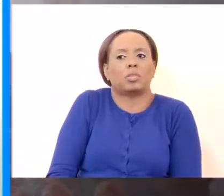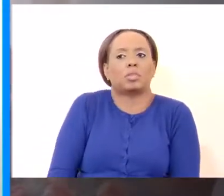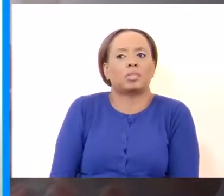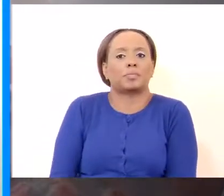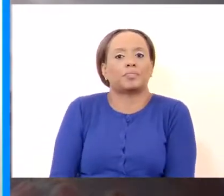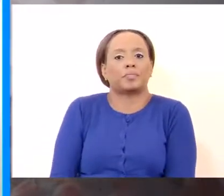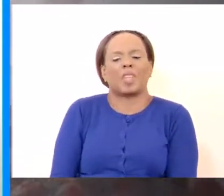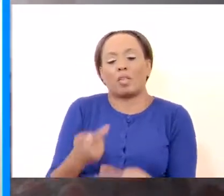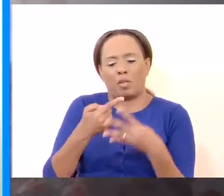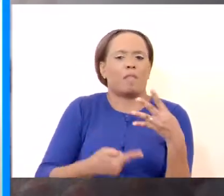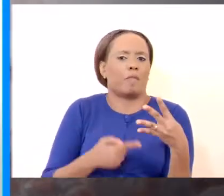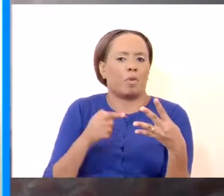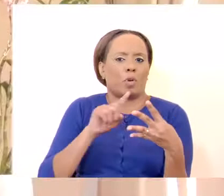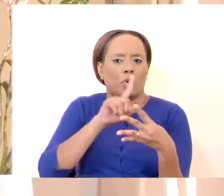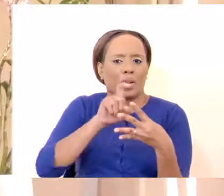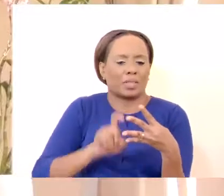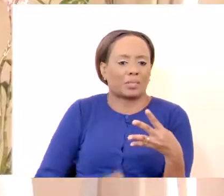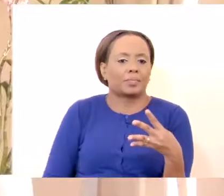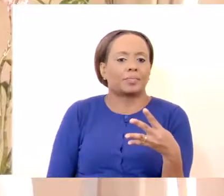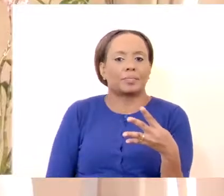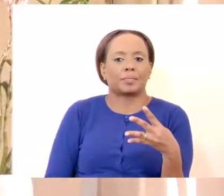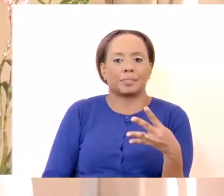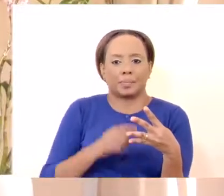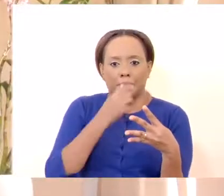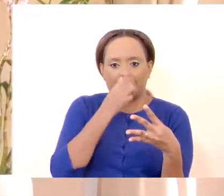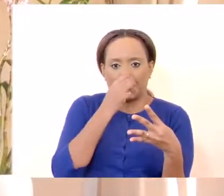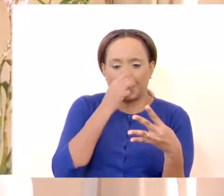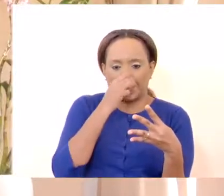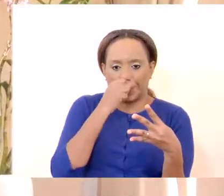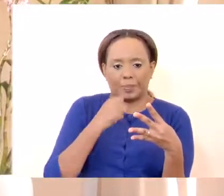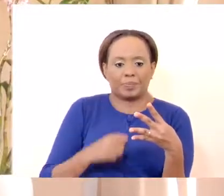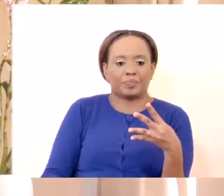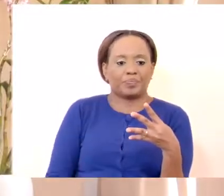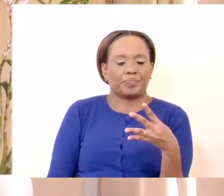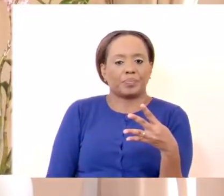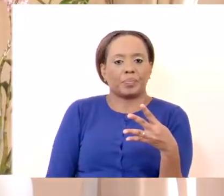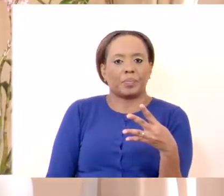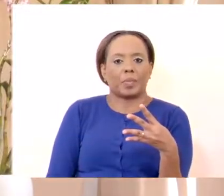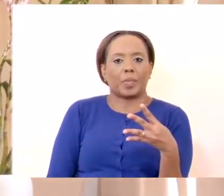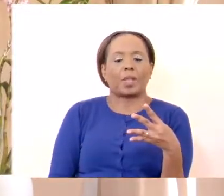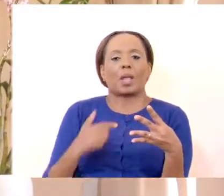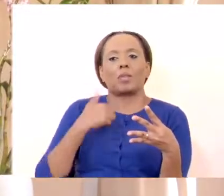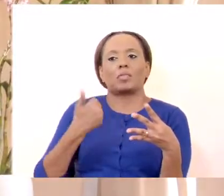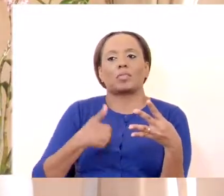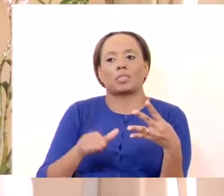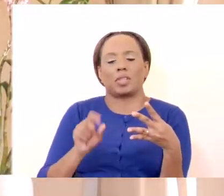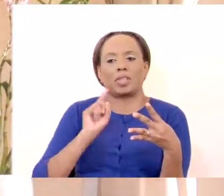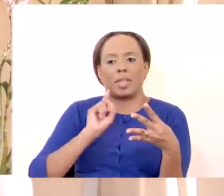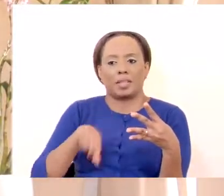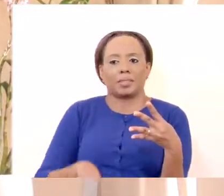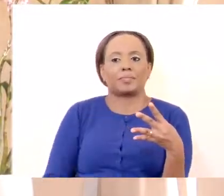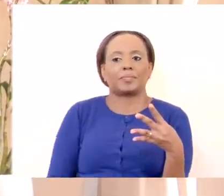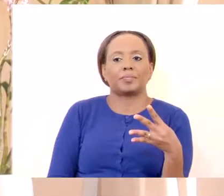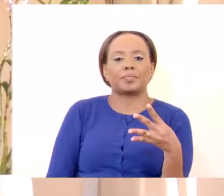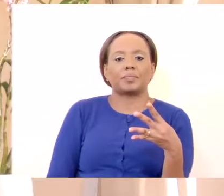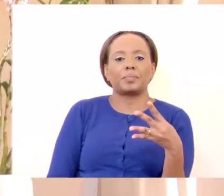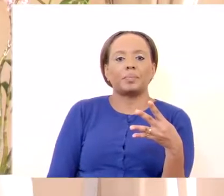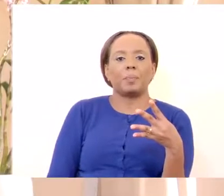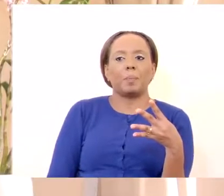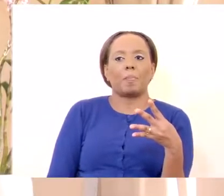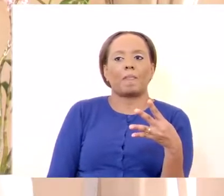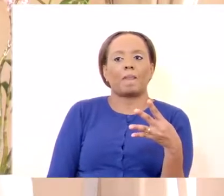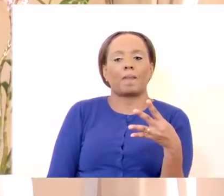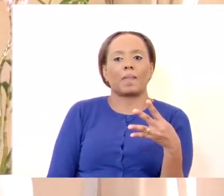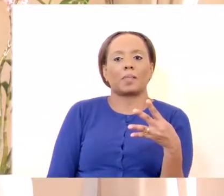physicians. Thank you again. I will attempt to answer the questions as best I can, but I need to remind